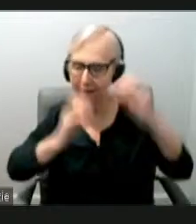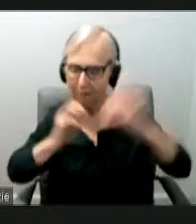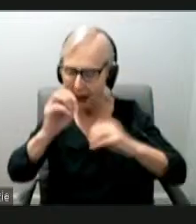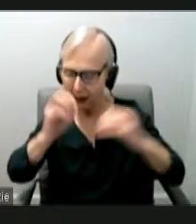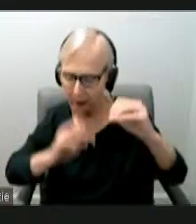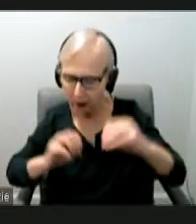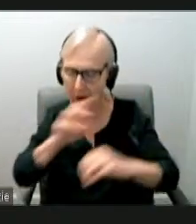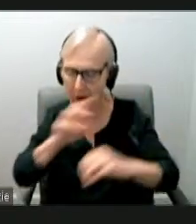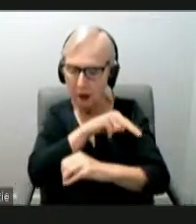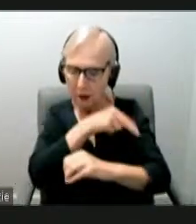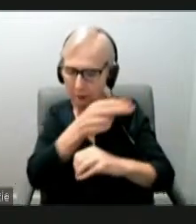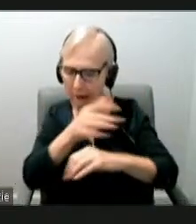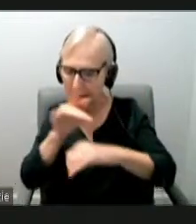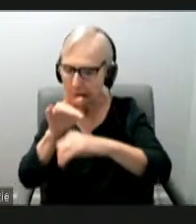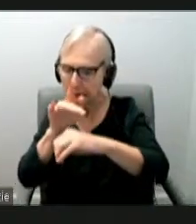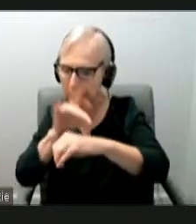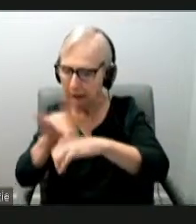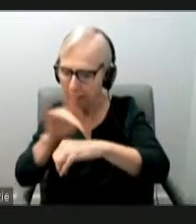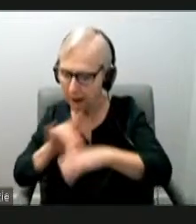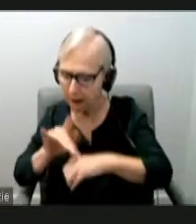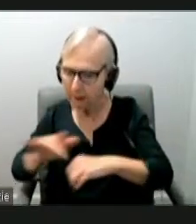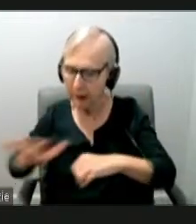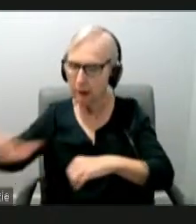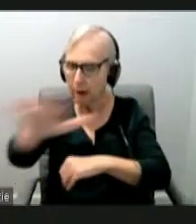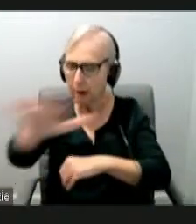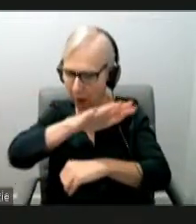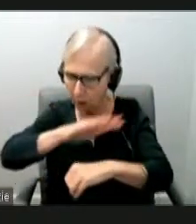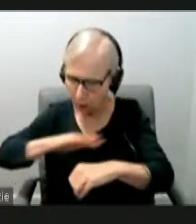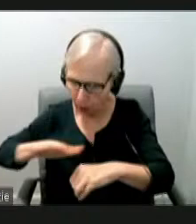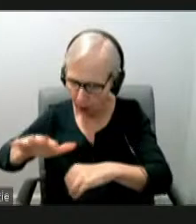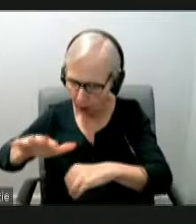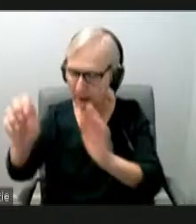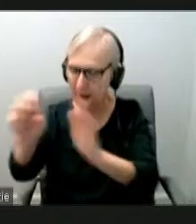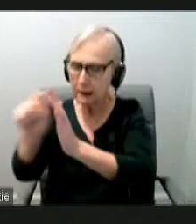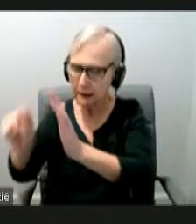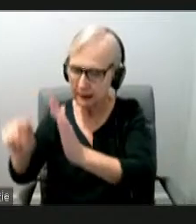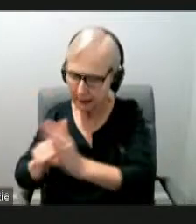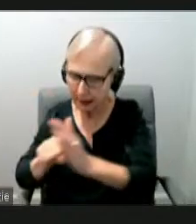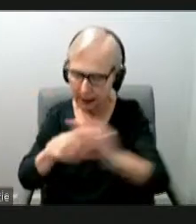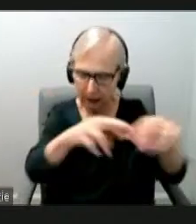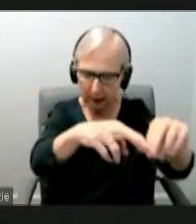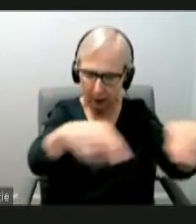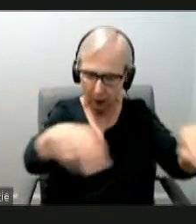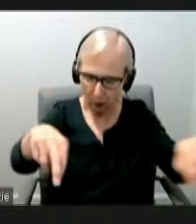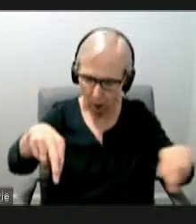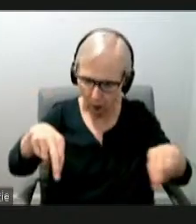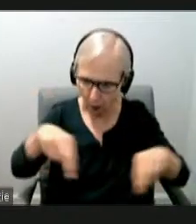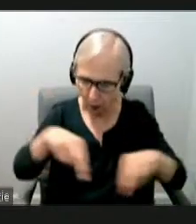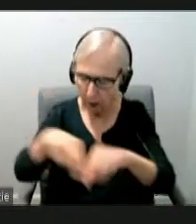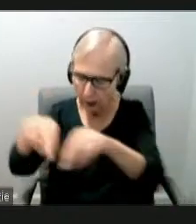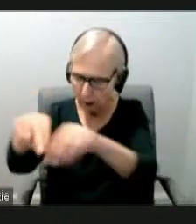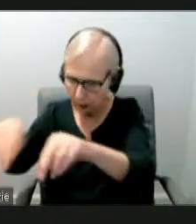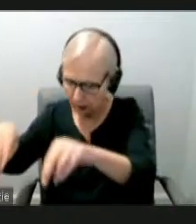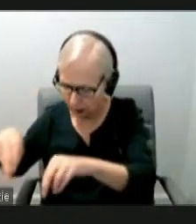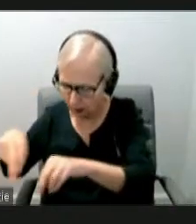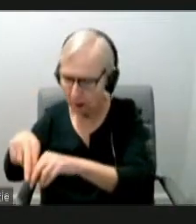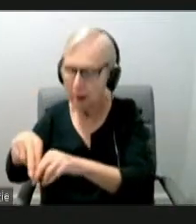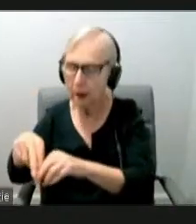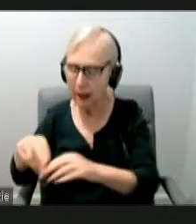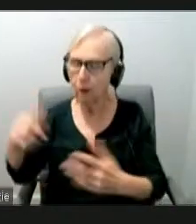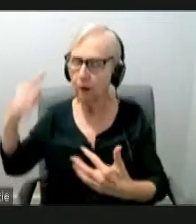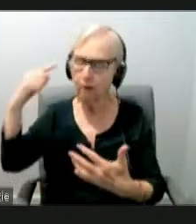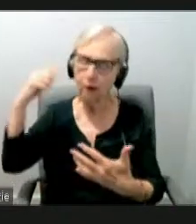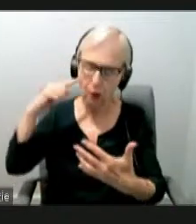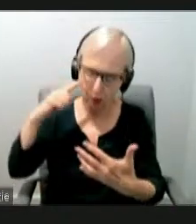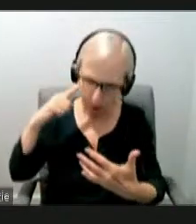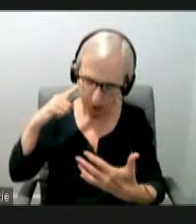then looking at it at the regional level. We've certainly heard the concerns about staffing associated with